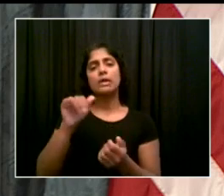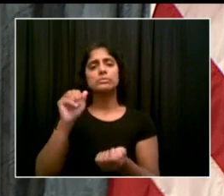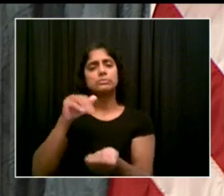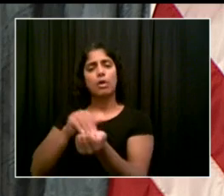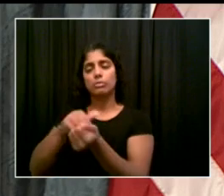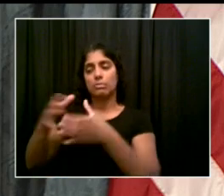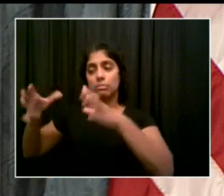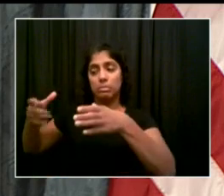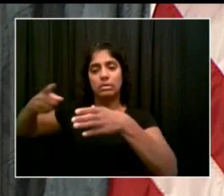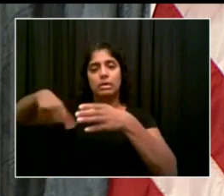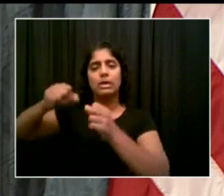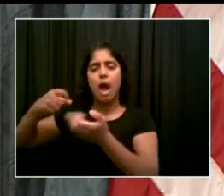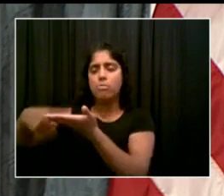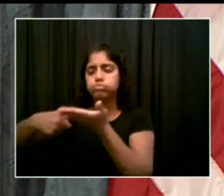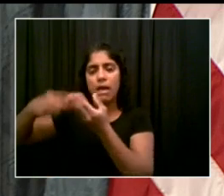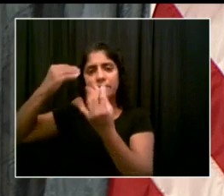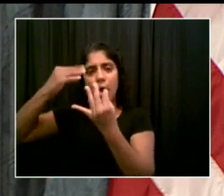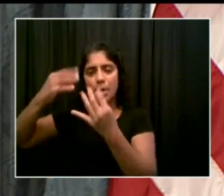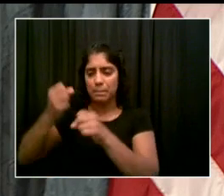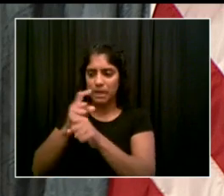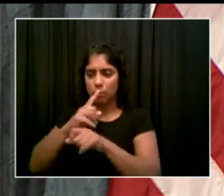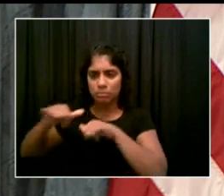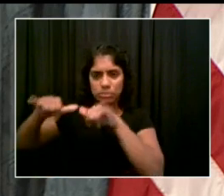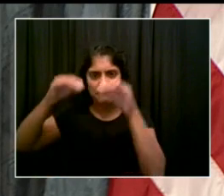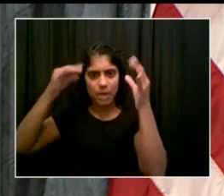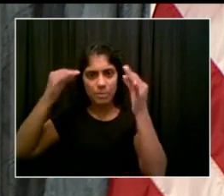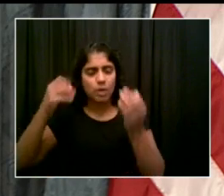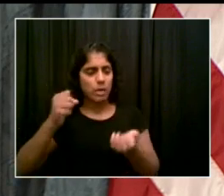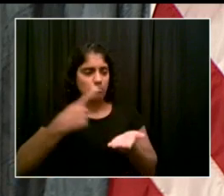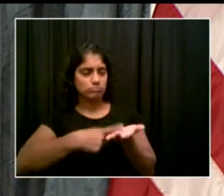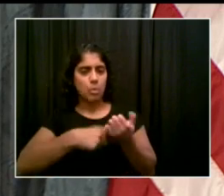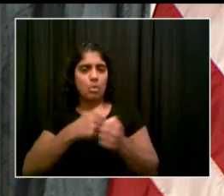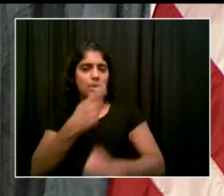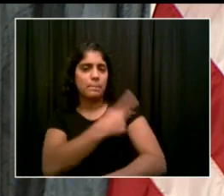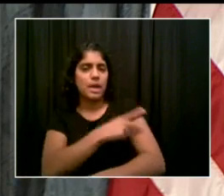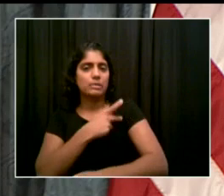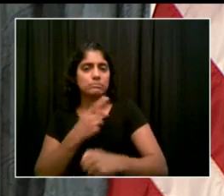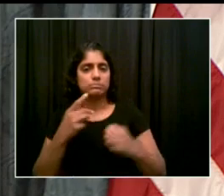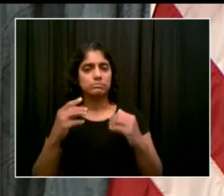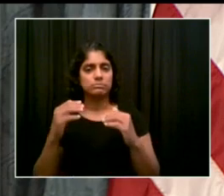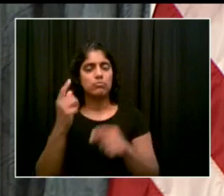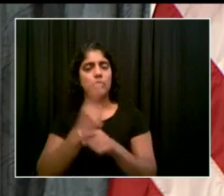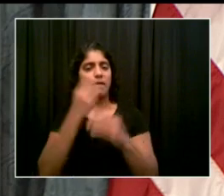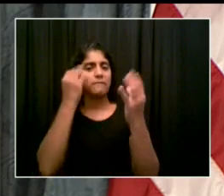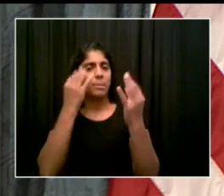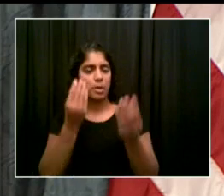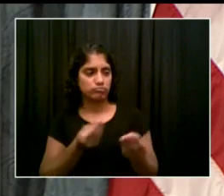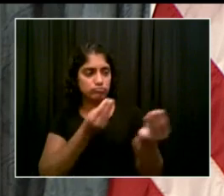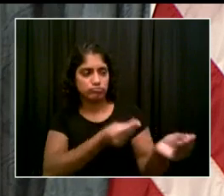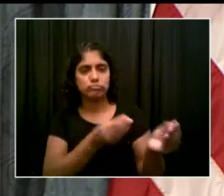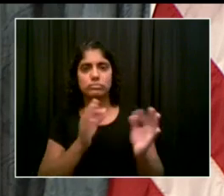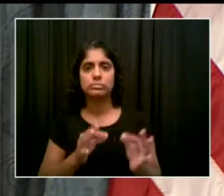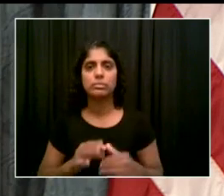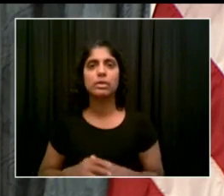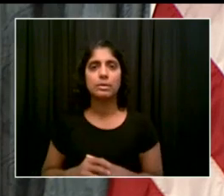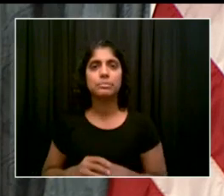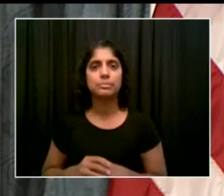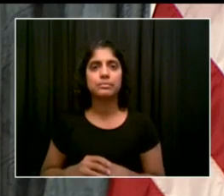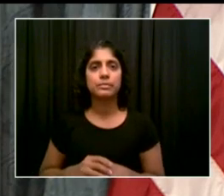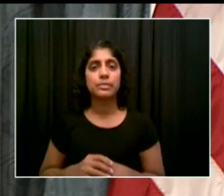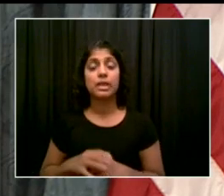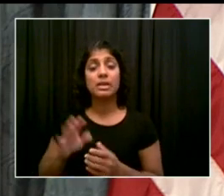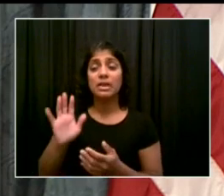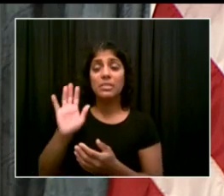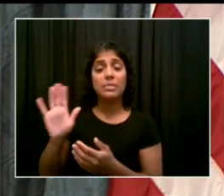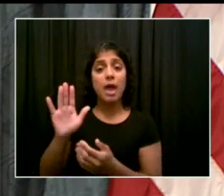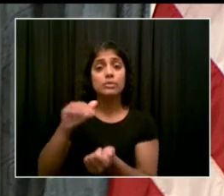to ensure that each of those points of access has the information that they need and also is able to actually provide the vaccine